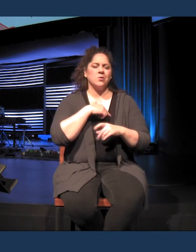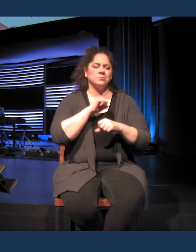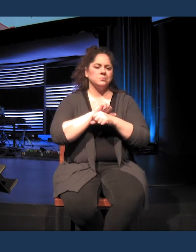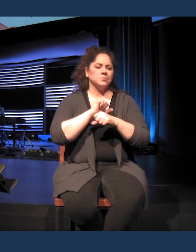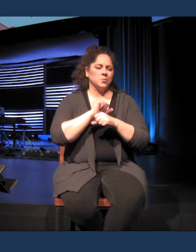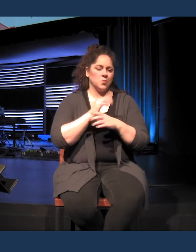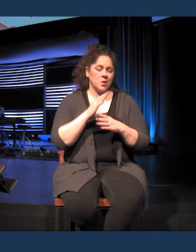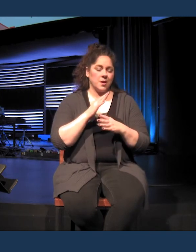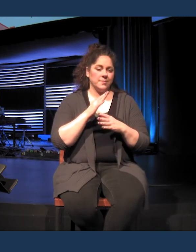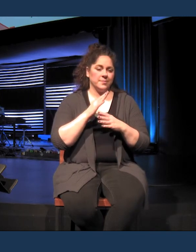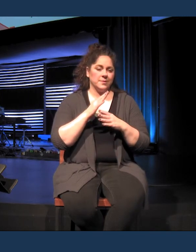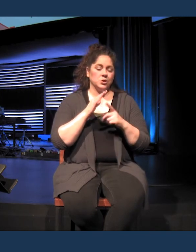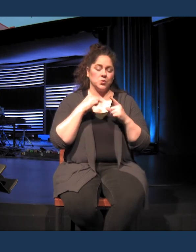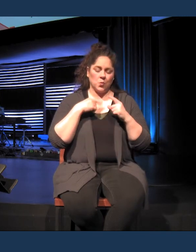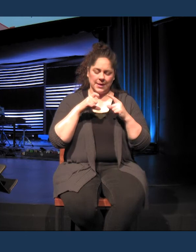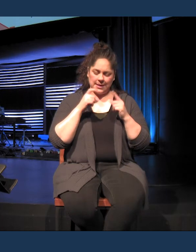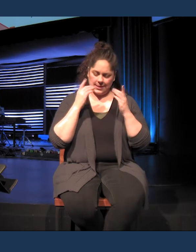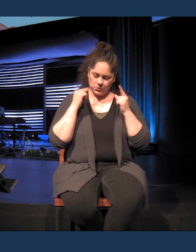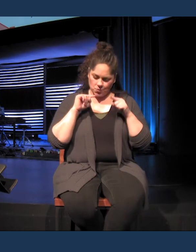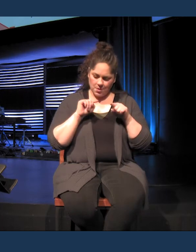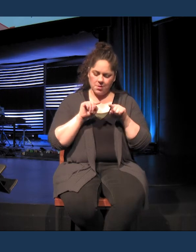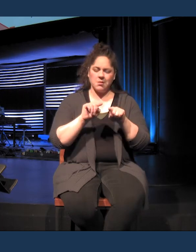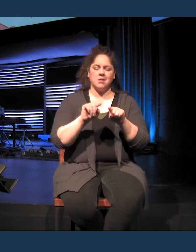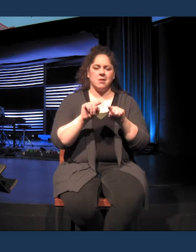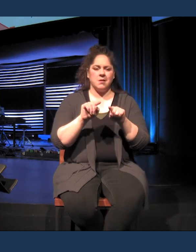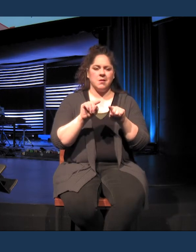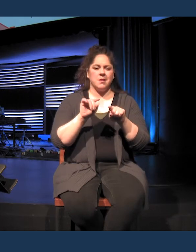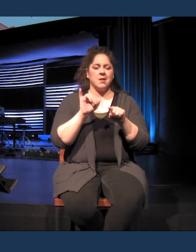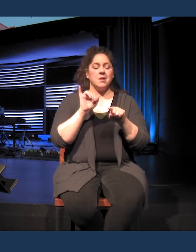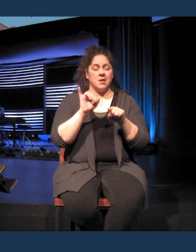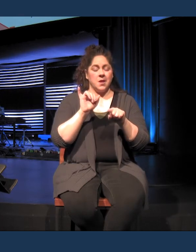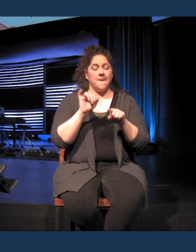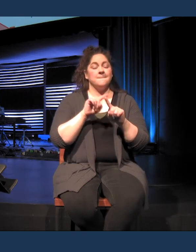Alignment is first, but when we know